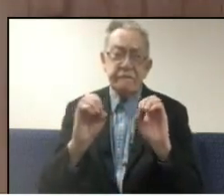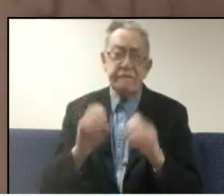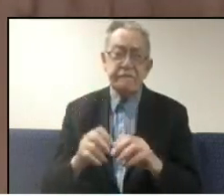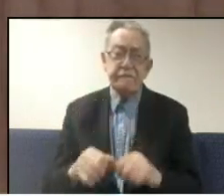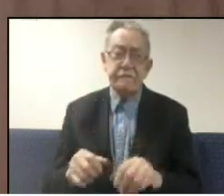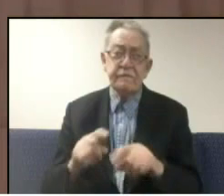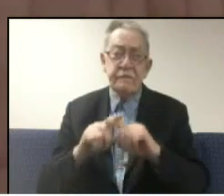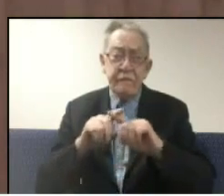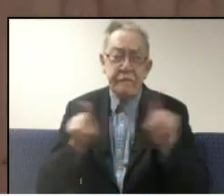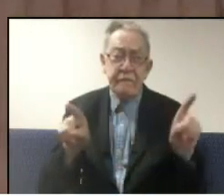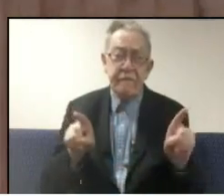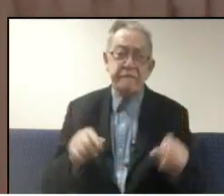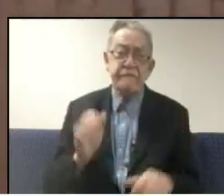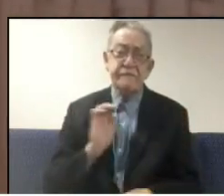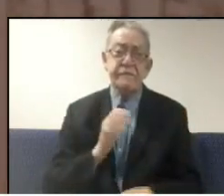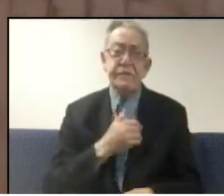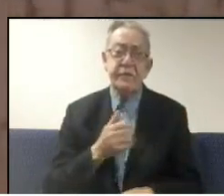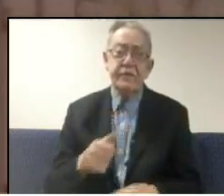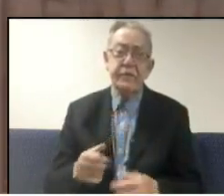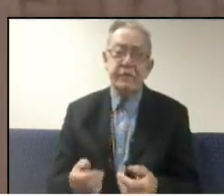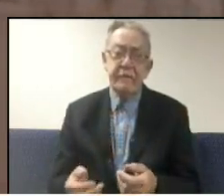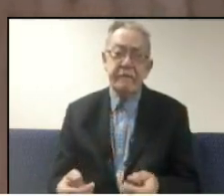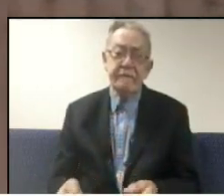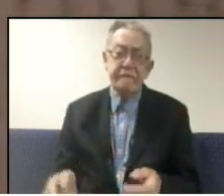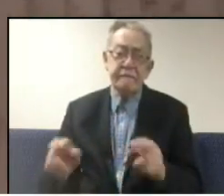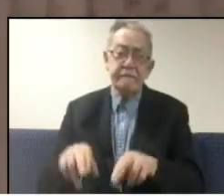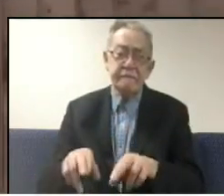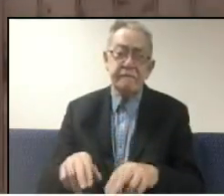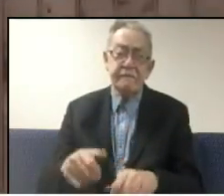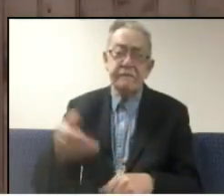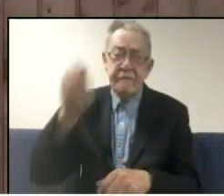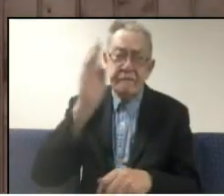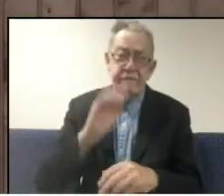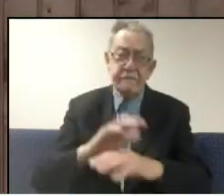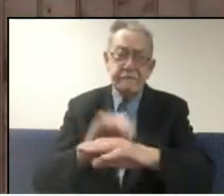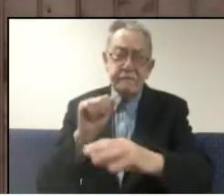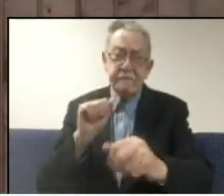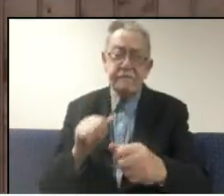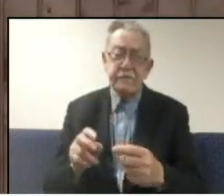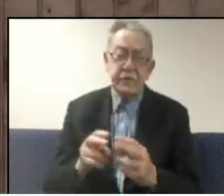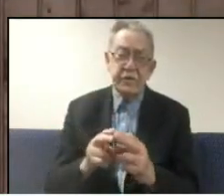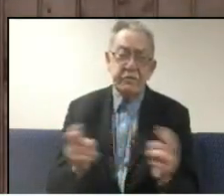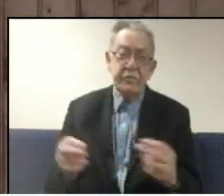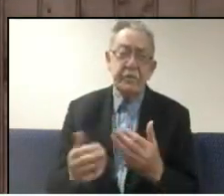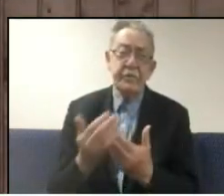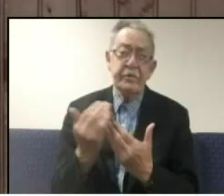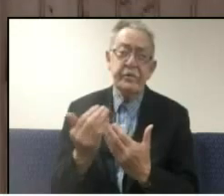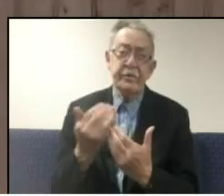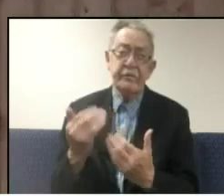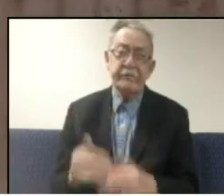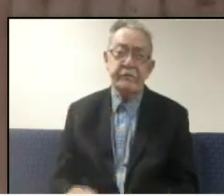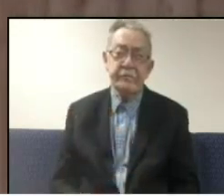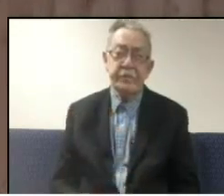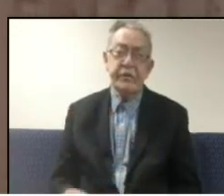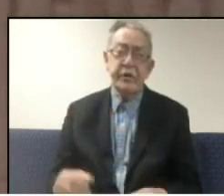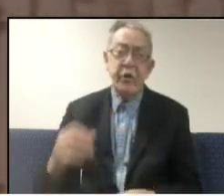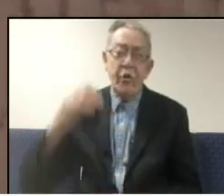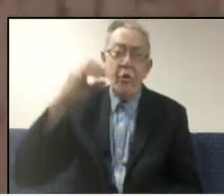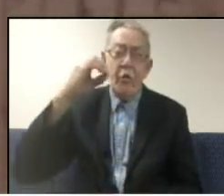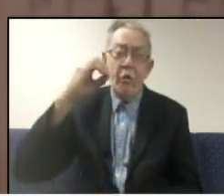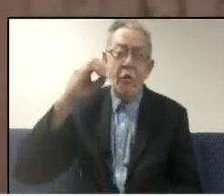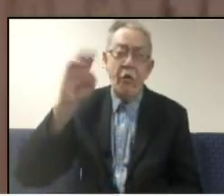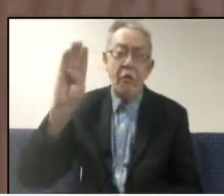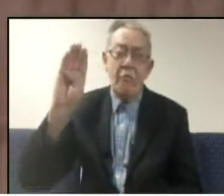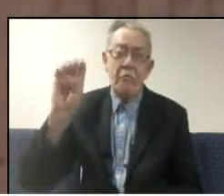our response to God's calling on our life is always very simple, and that's obedience. We are